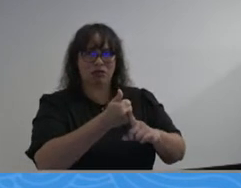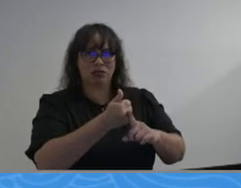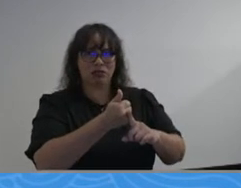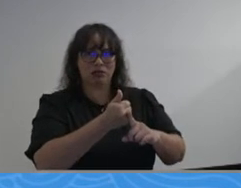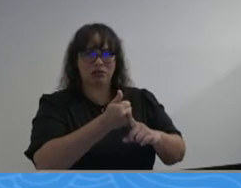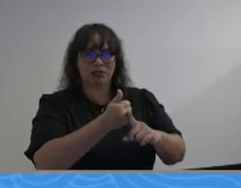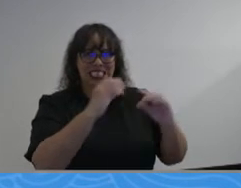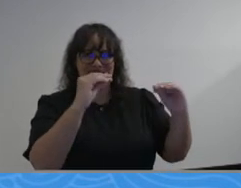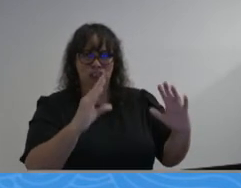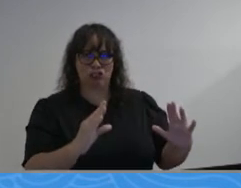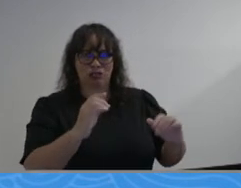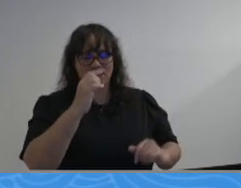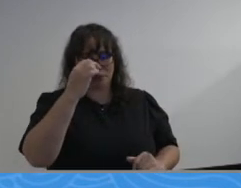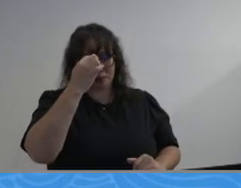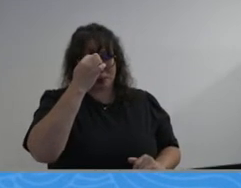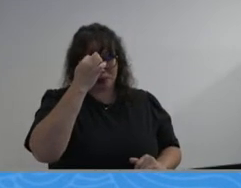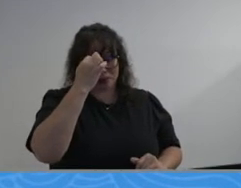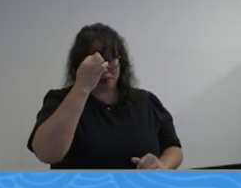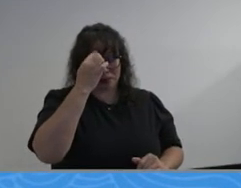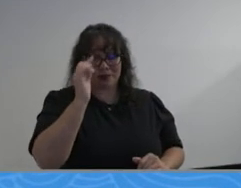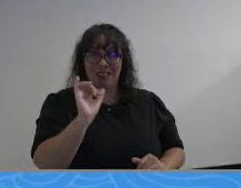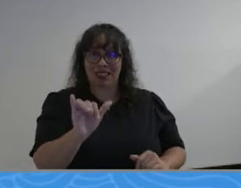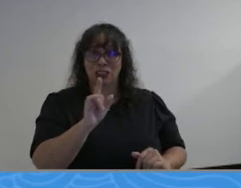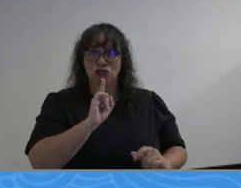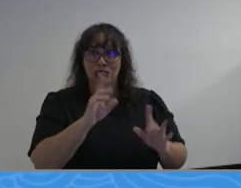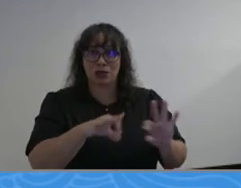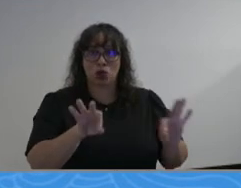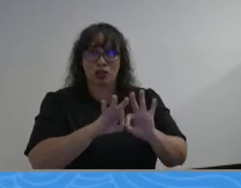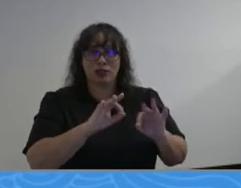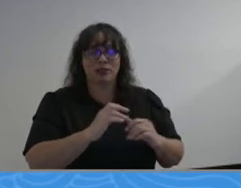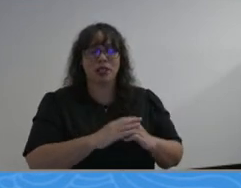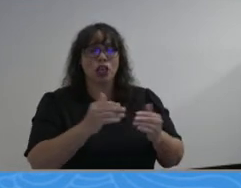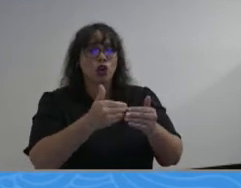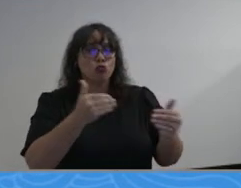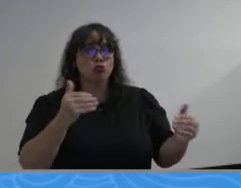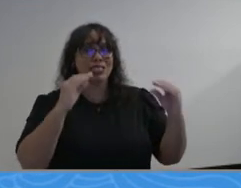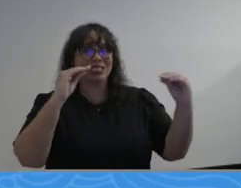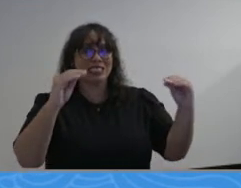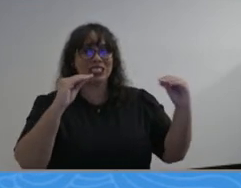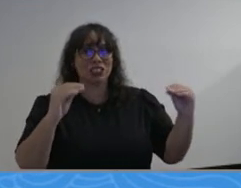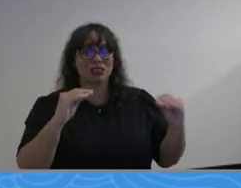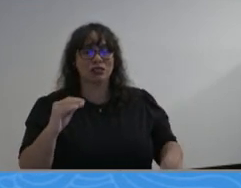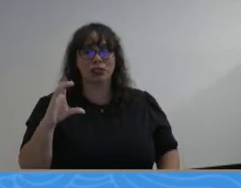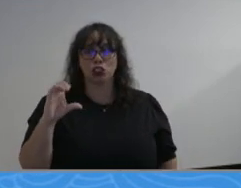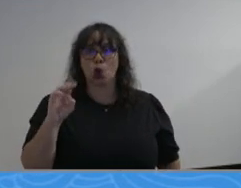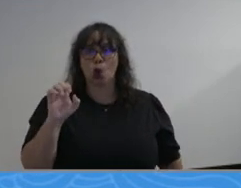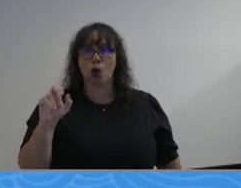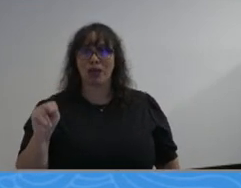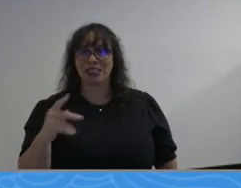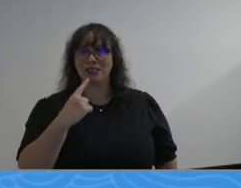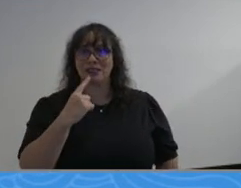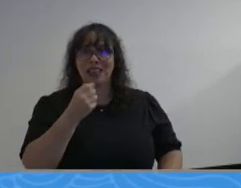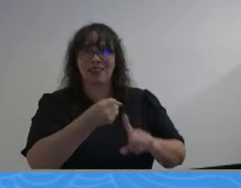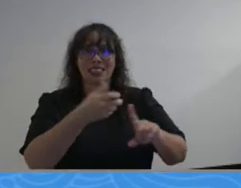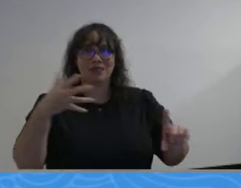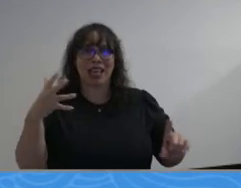important. The pre-teaching that Ms. Coleman alluded to, and the expansion of sort of building out that